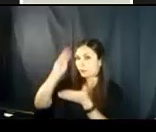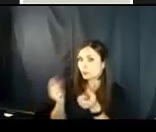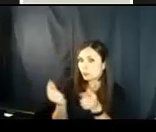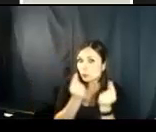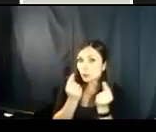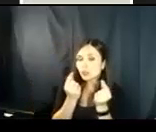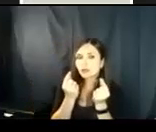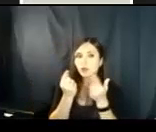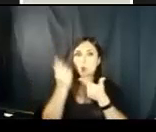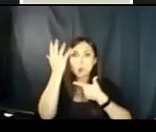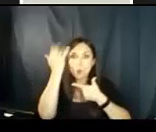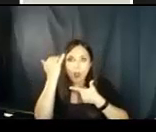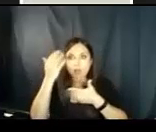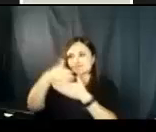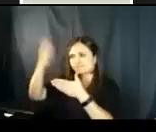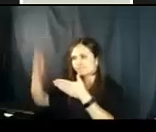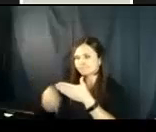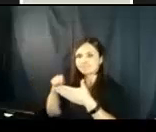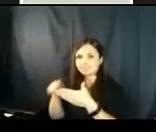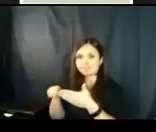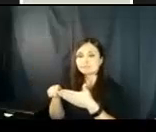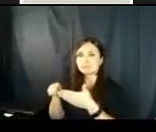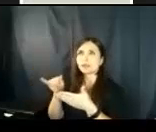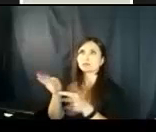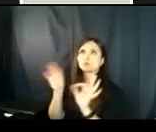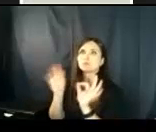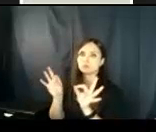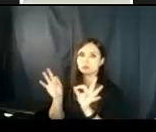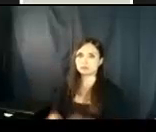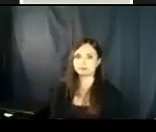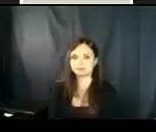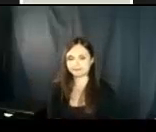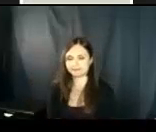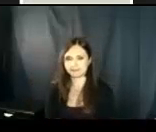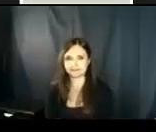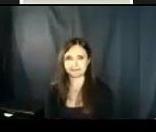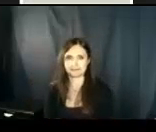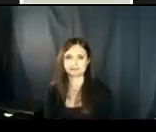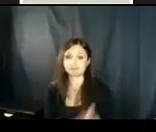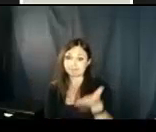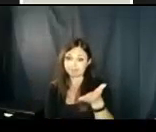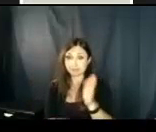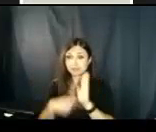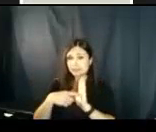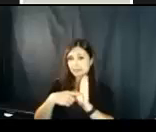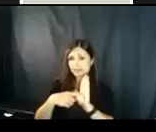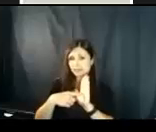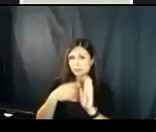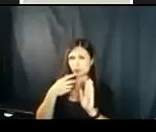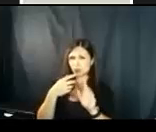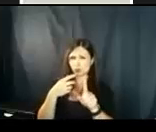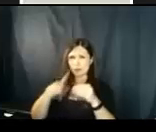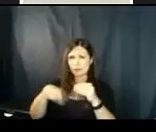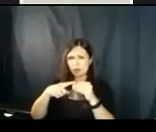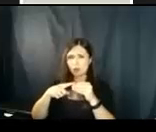what the outcome should be. That is great. Here is the example, what I was telling you about the audio. So